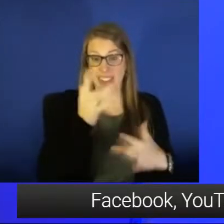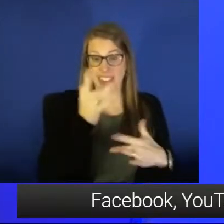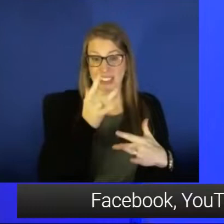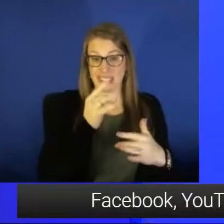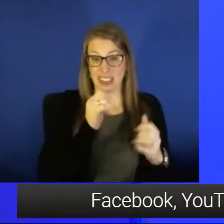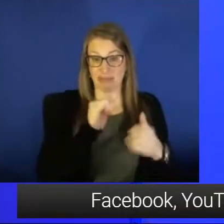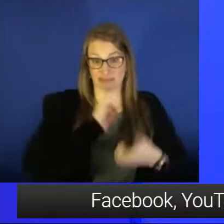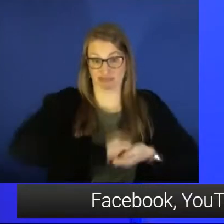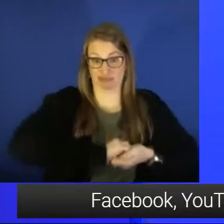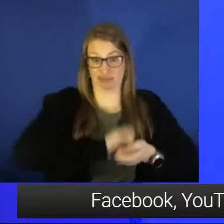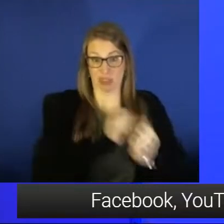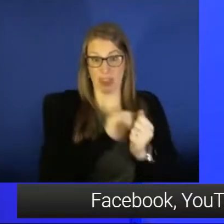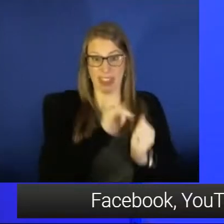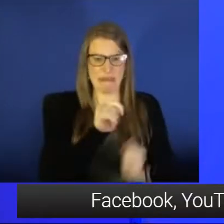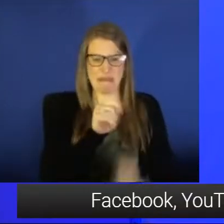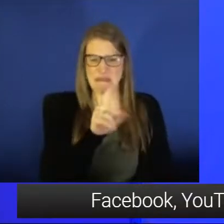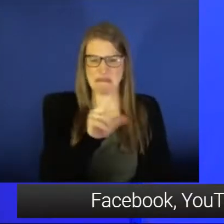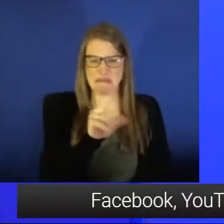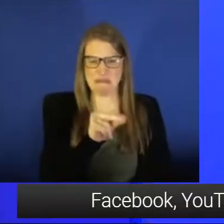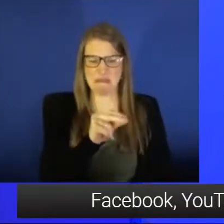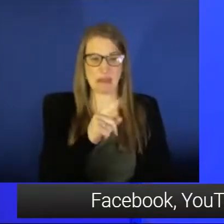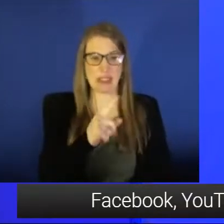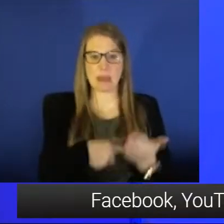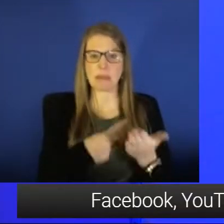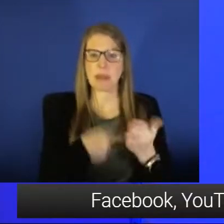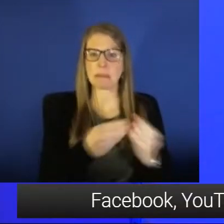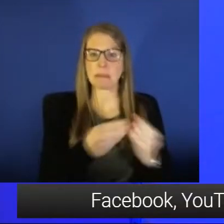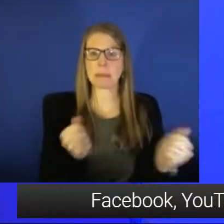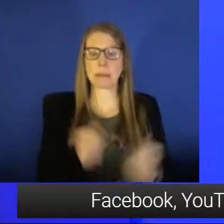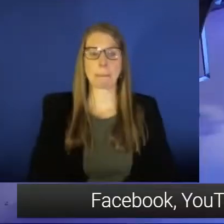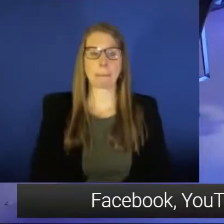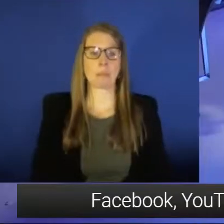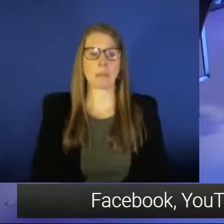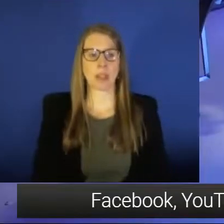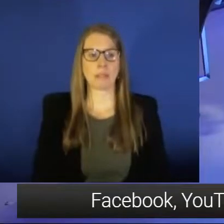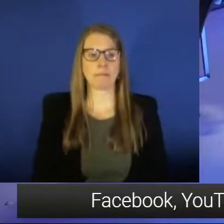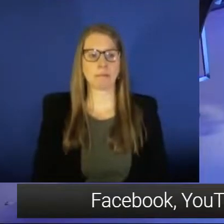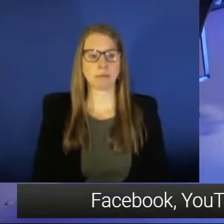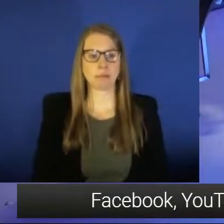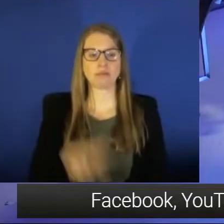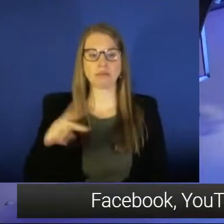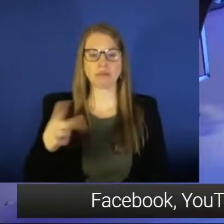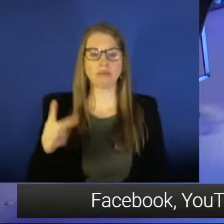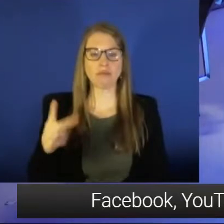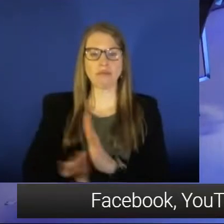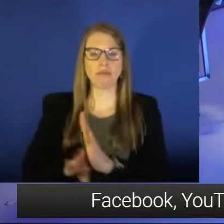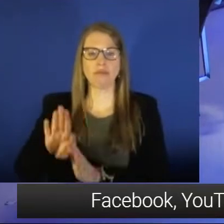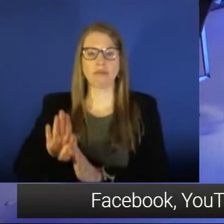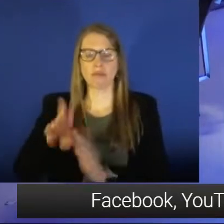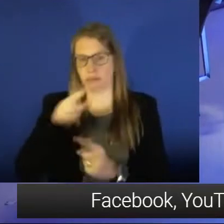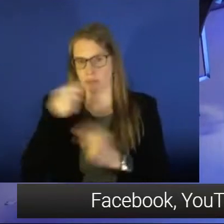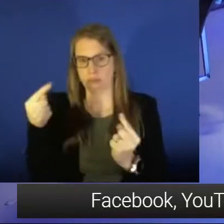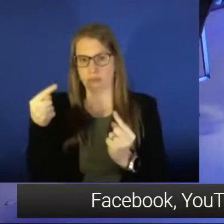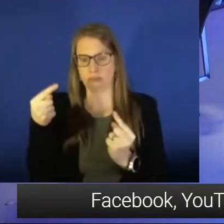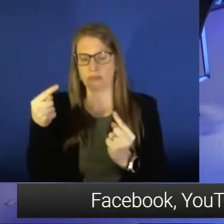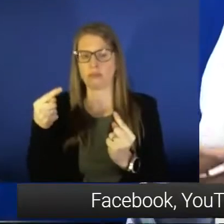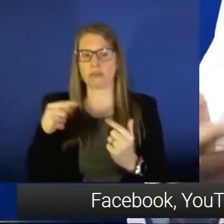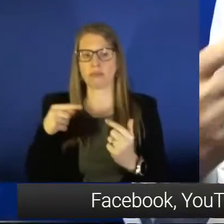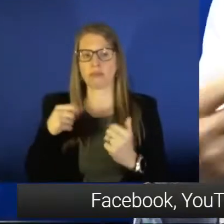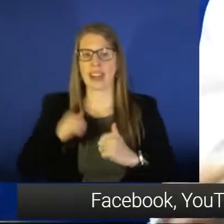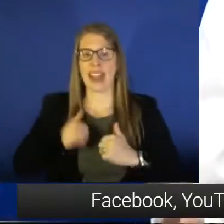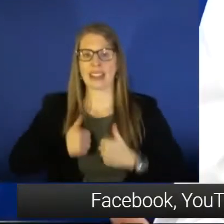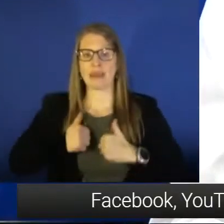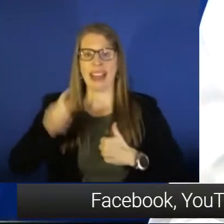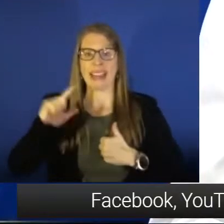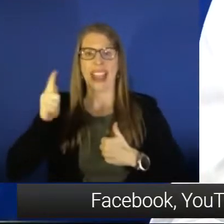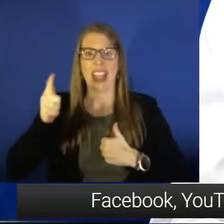depends, and we don't know how to predict who that will be. And then there's a second peak of this sort of allergic asthma later in life, and you're like, wait a minute, I'm